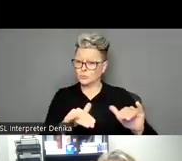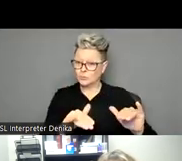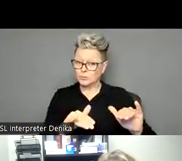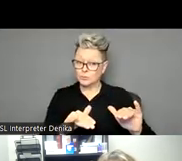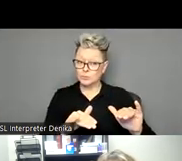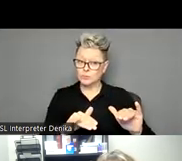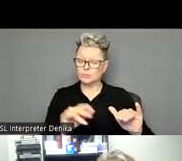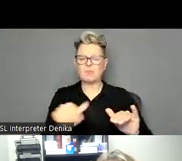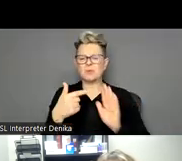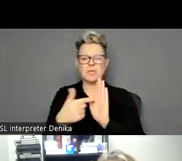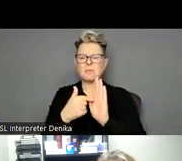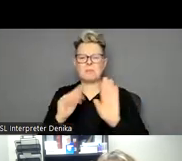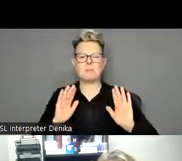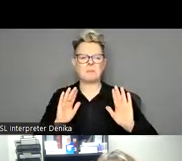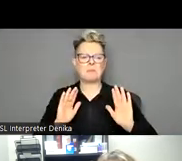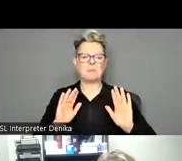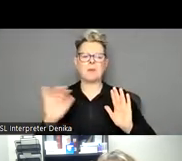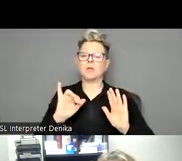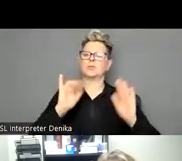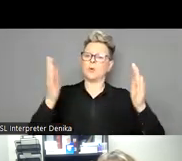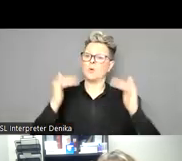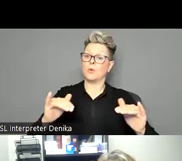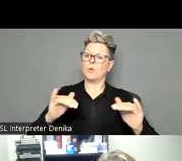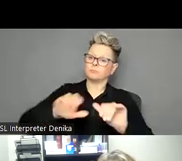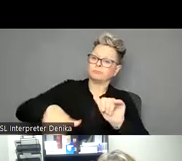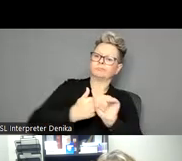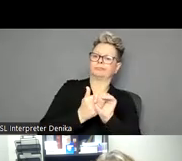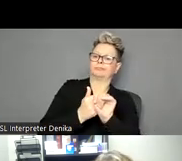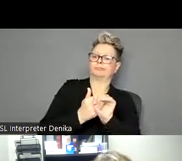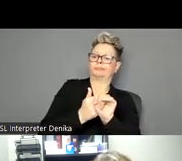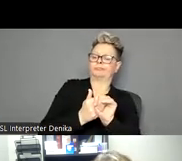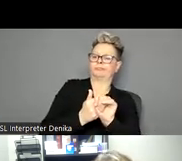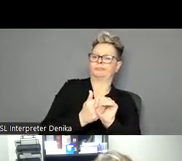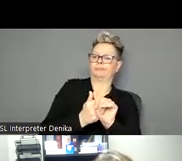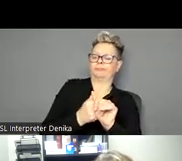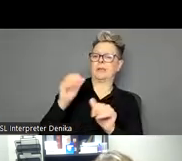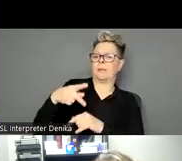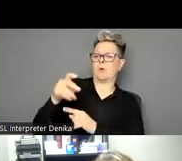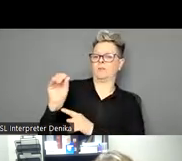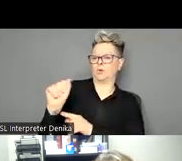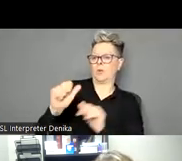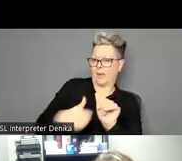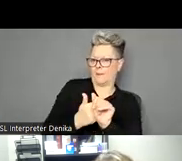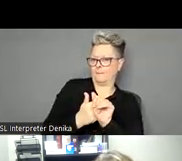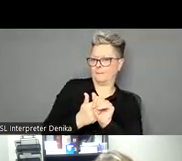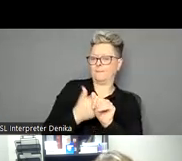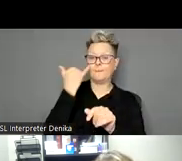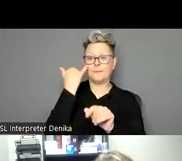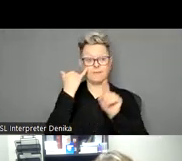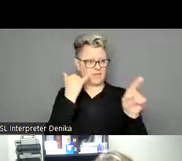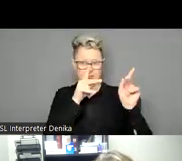just another example, and alternate attorneys. So you might want to name a backup attorney if the